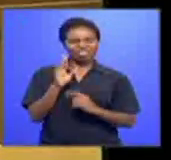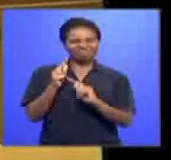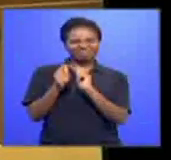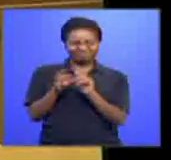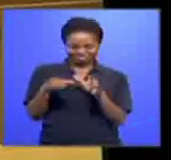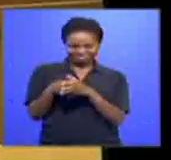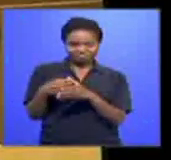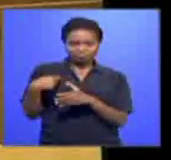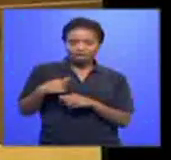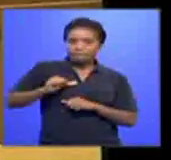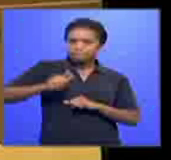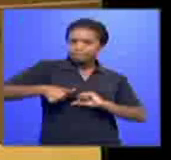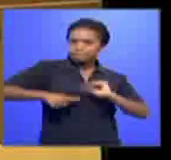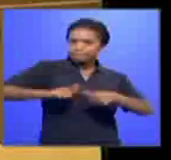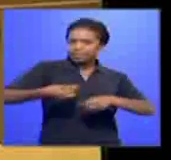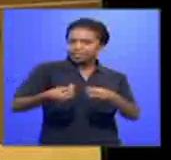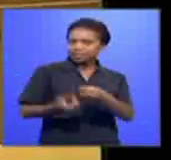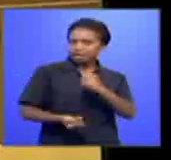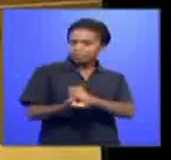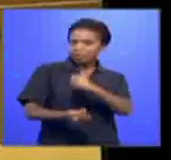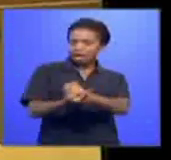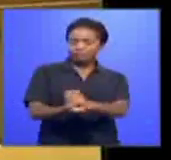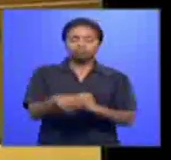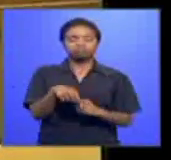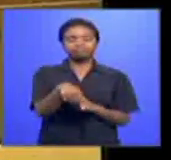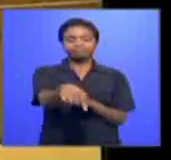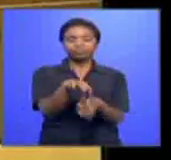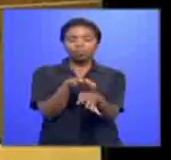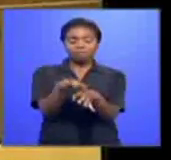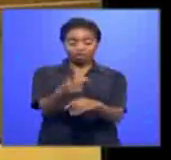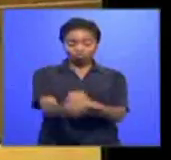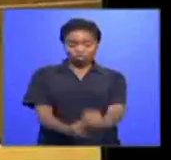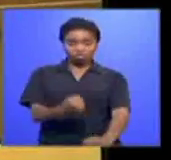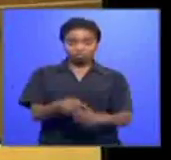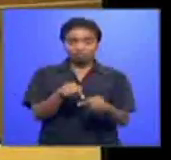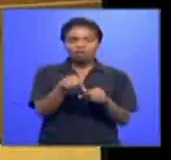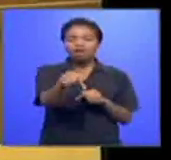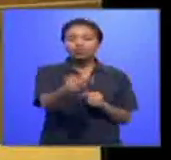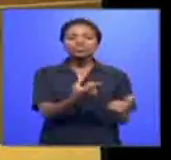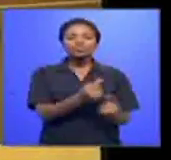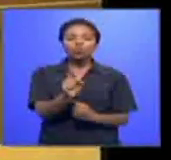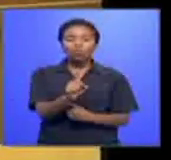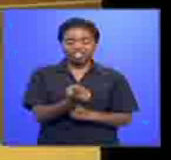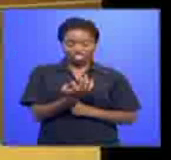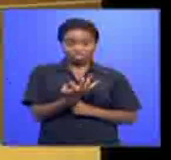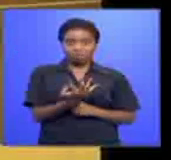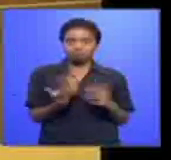A series of events are being planned throughout the year to mark the three